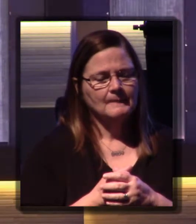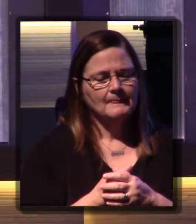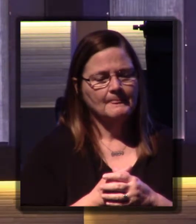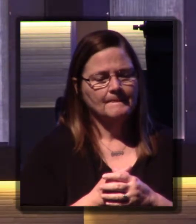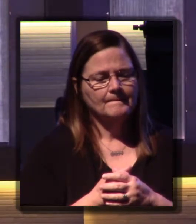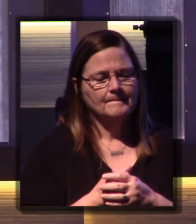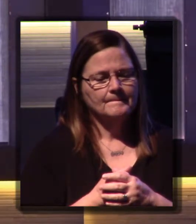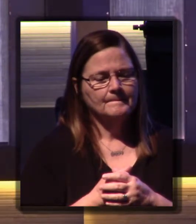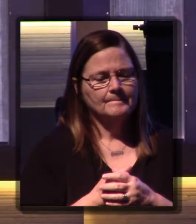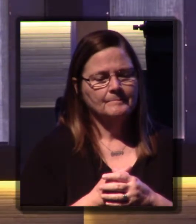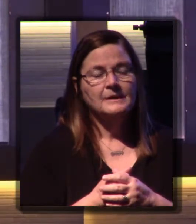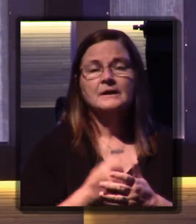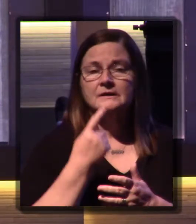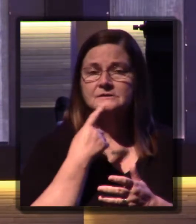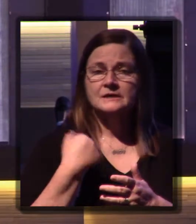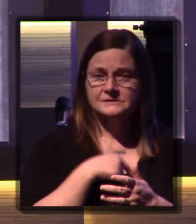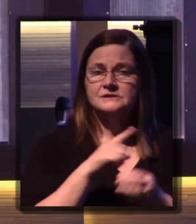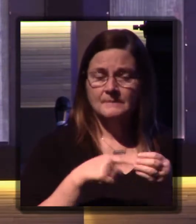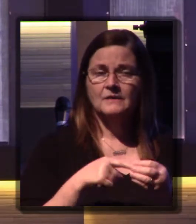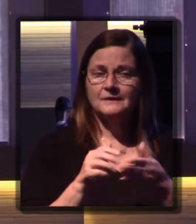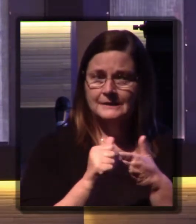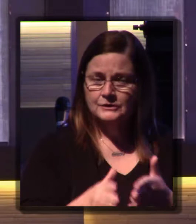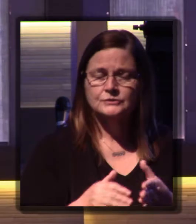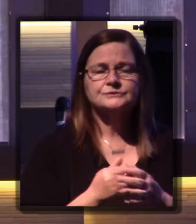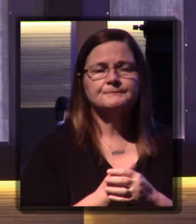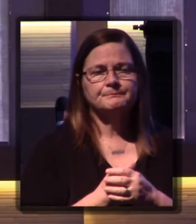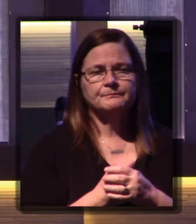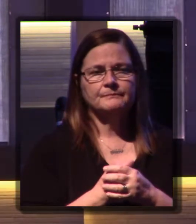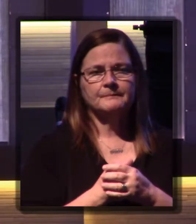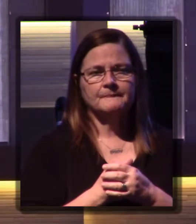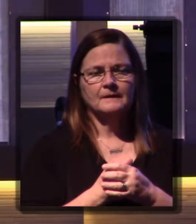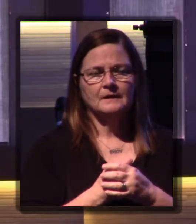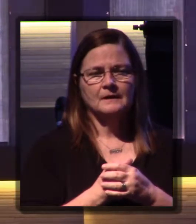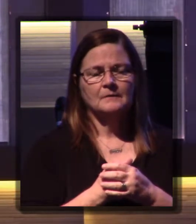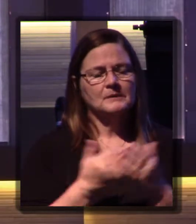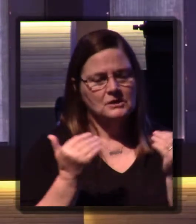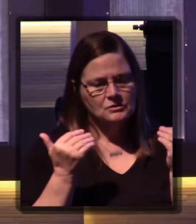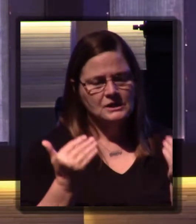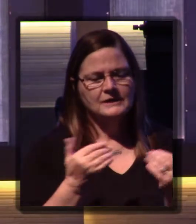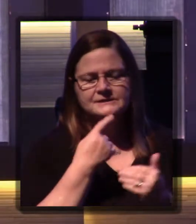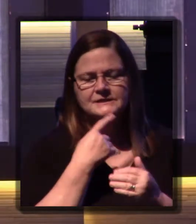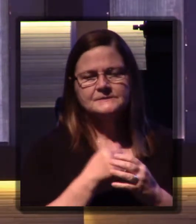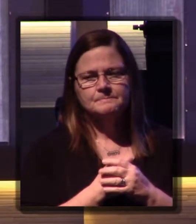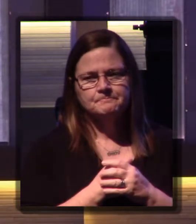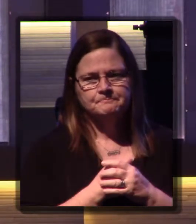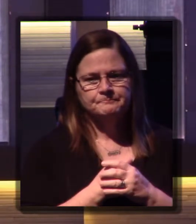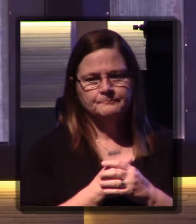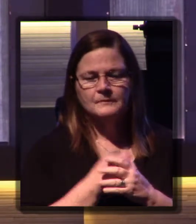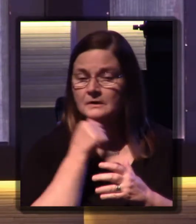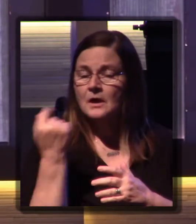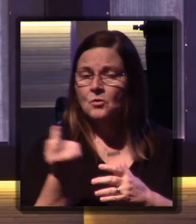us of, he tells us about the leaders, what they're going to be like, these new leaders. But he goes on and he says,